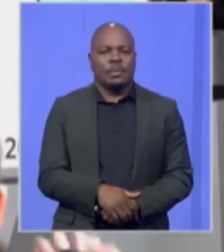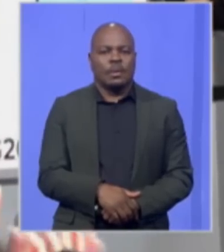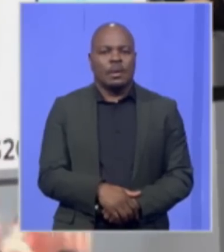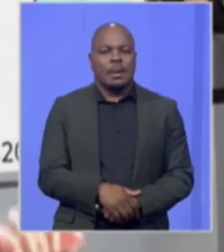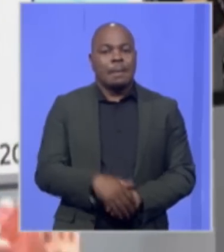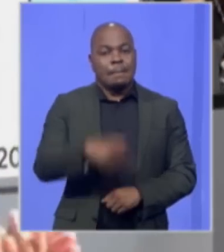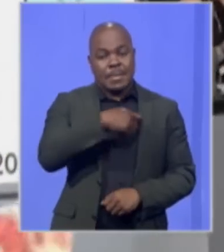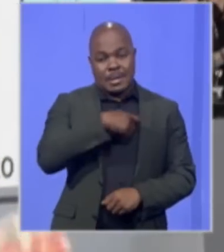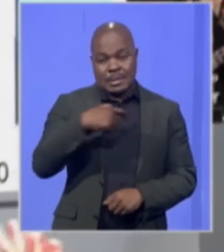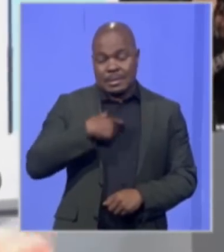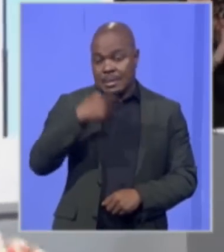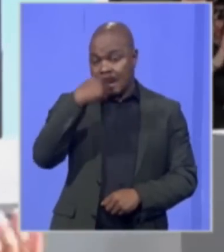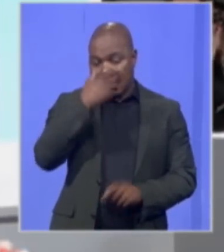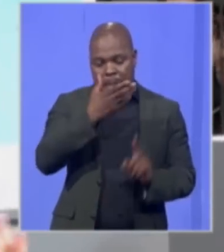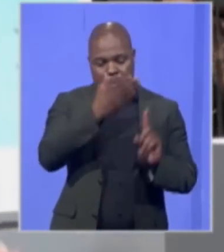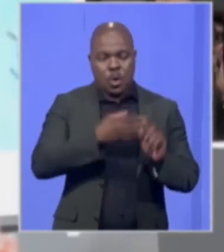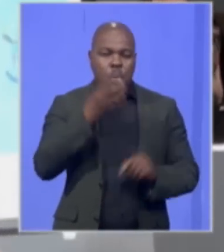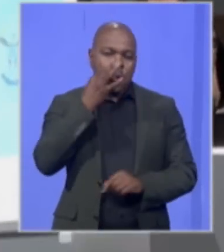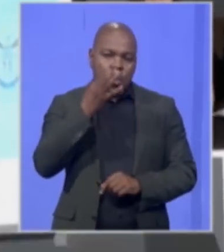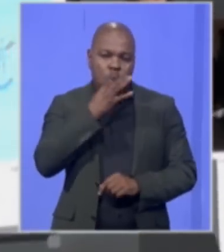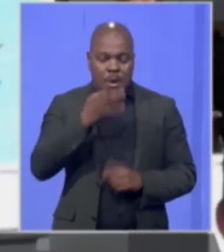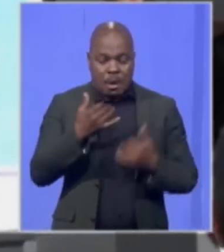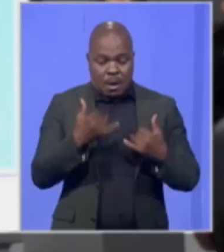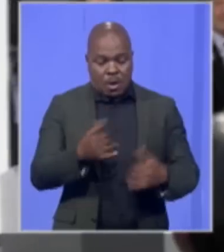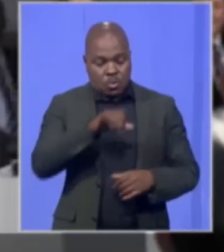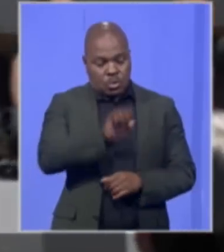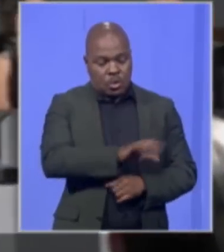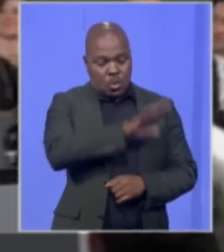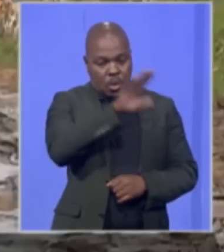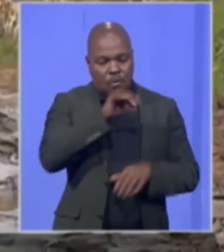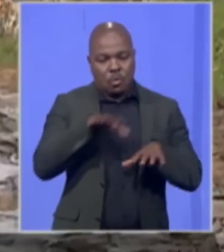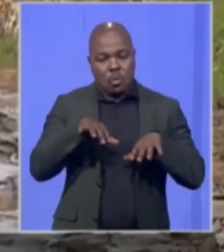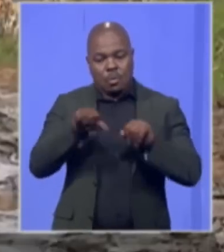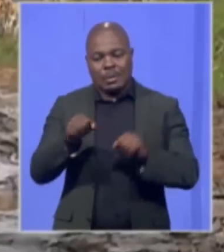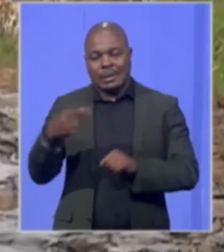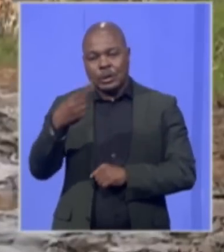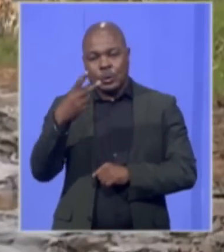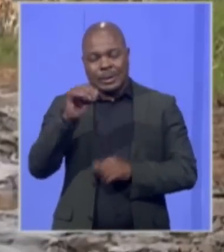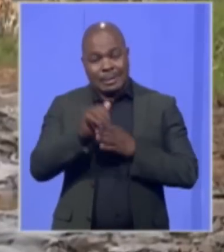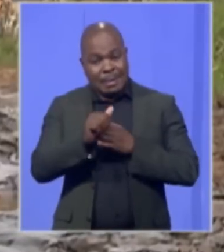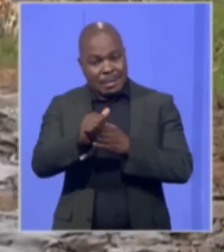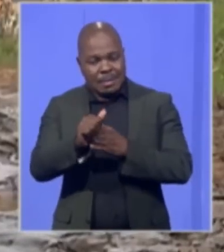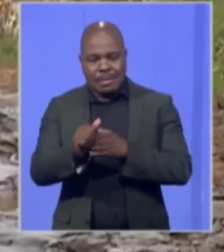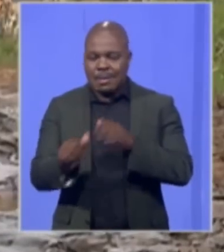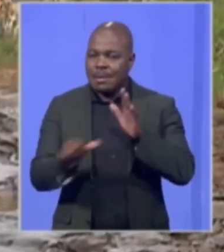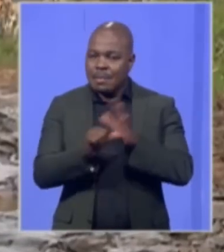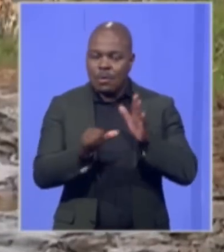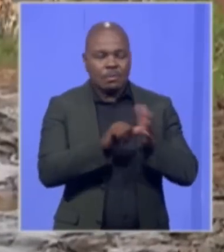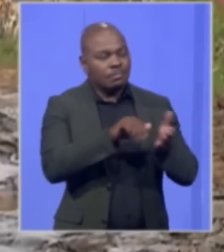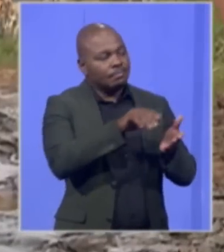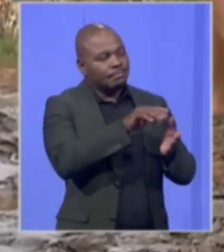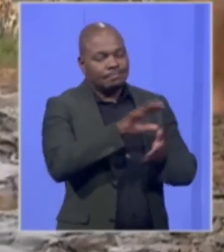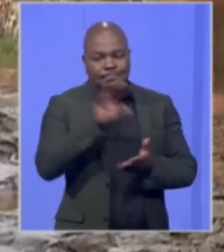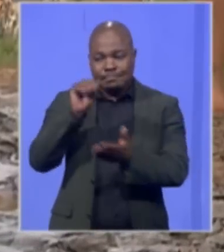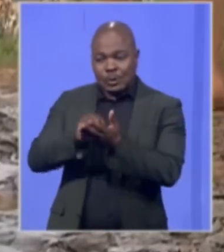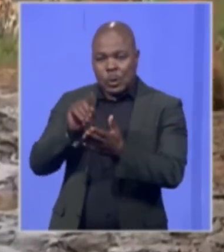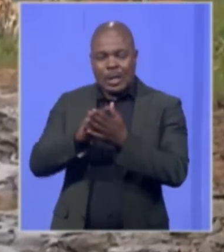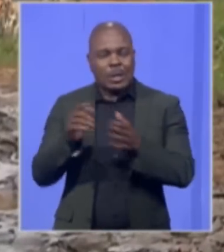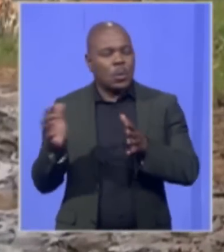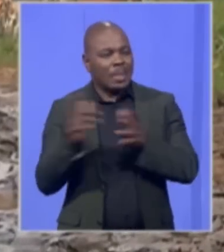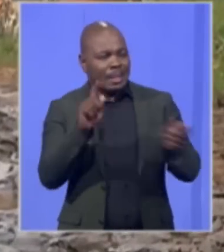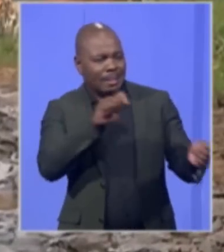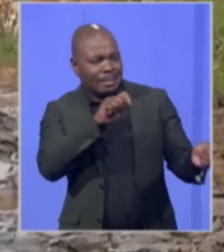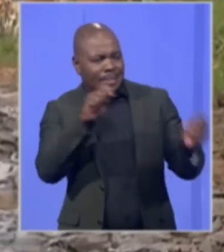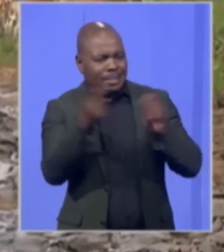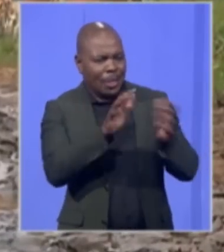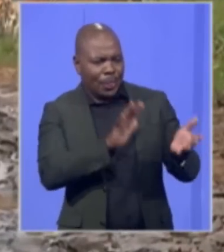Mopresidente Ramaphosa o re Afrika Borwa baetapeleng ba yona ba G20 e tlo beha ka sehlohlolong maemo a dikoduwa ka a baka tshitiso e kgolo